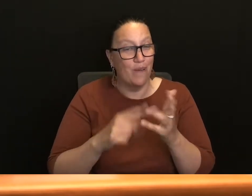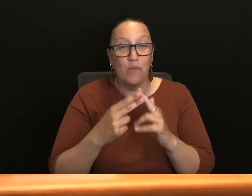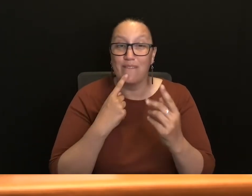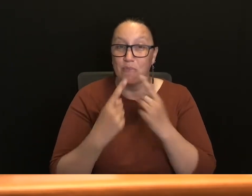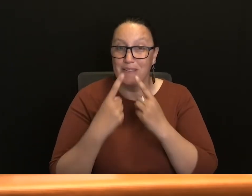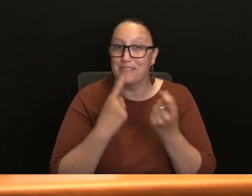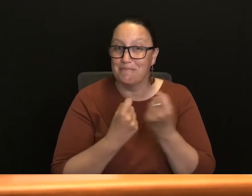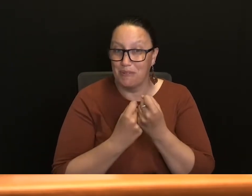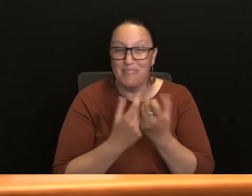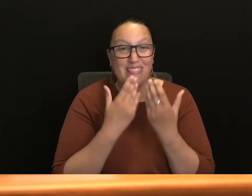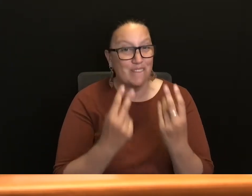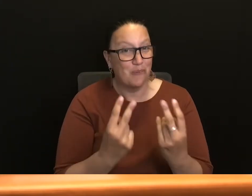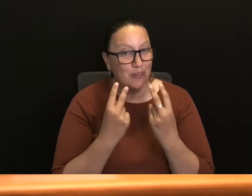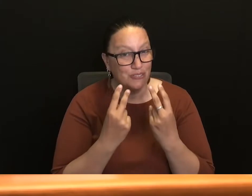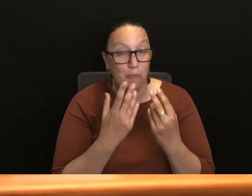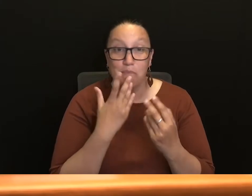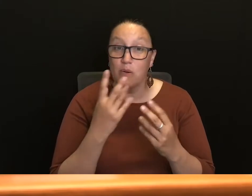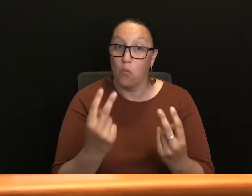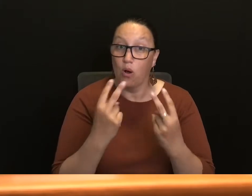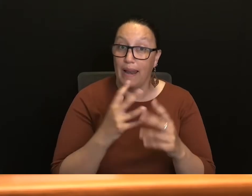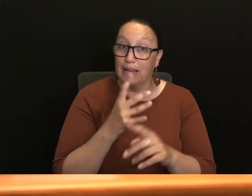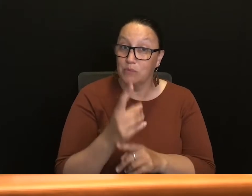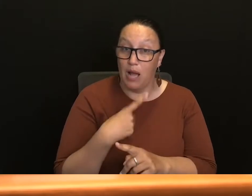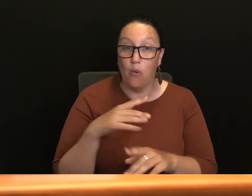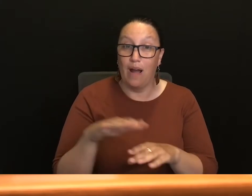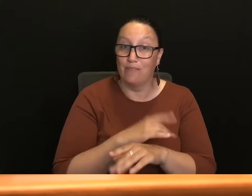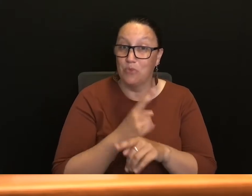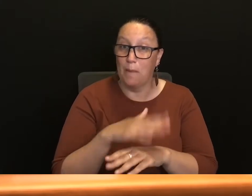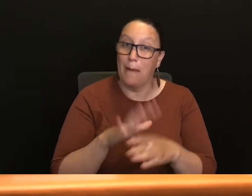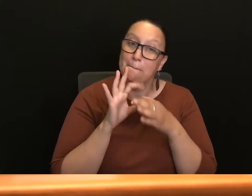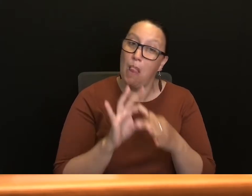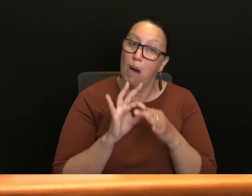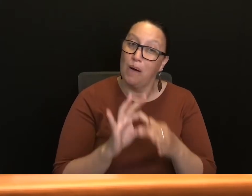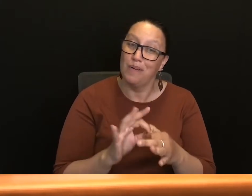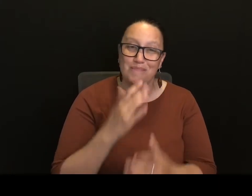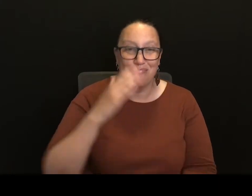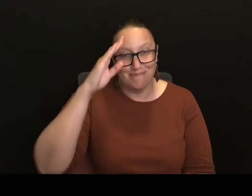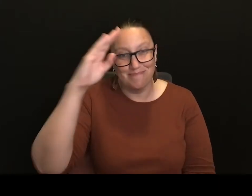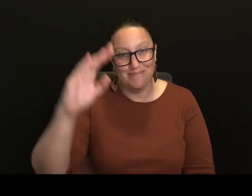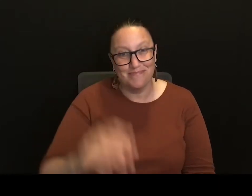watching. I hope you can tune in next week as I'll be covering the theme of belonging. Thank you and goodbye.